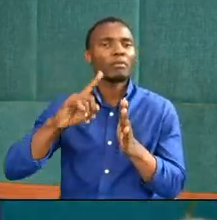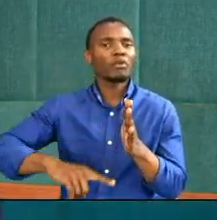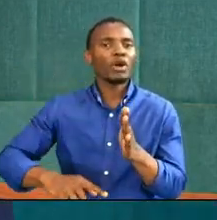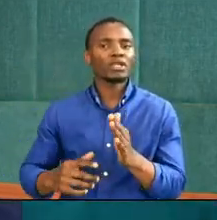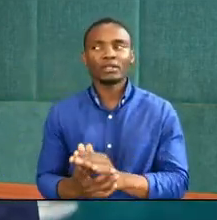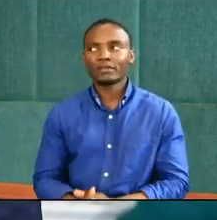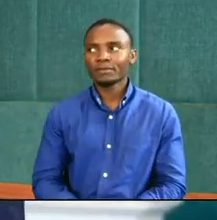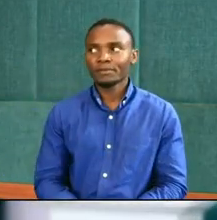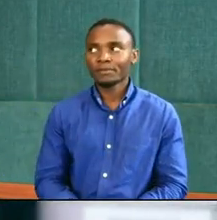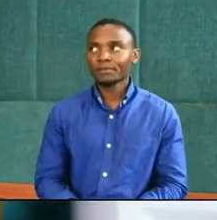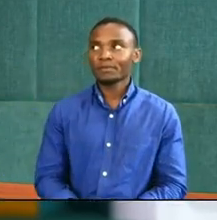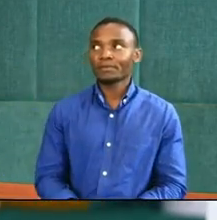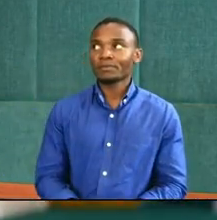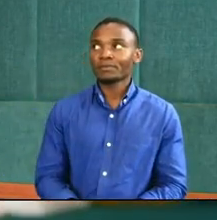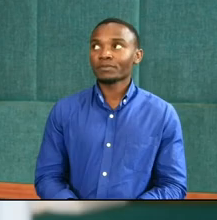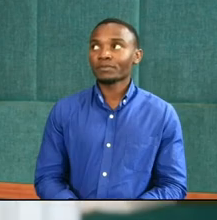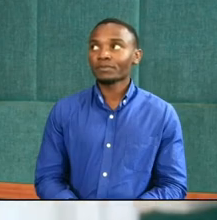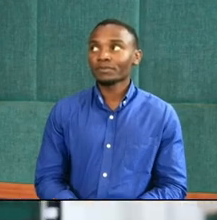Here's it.